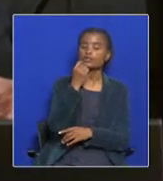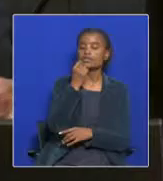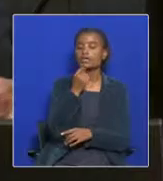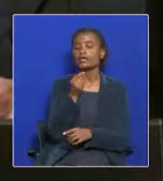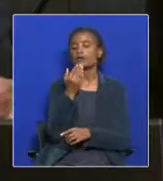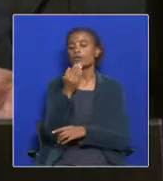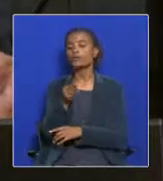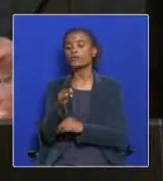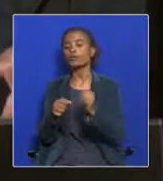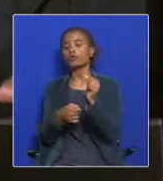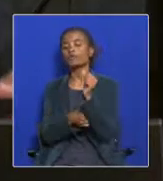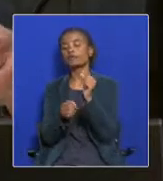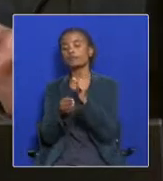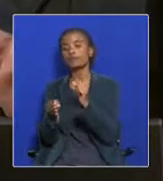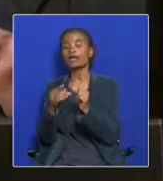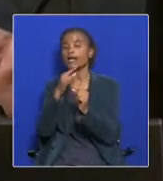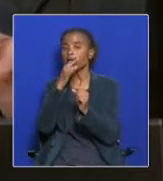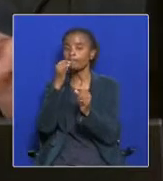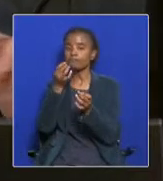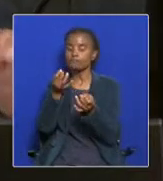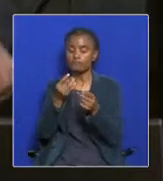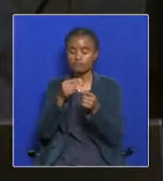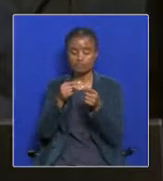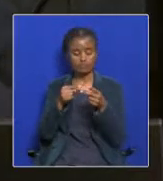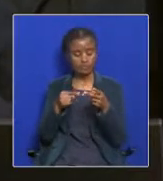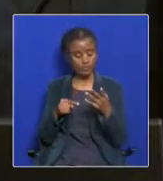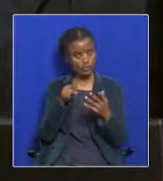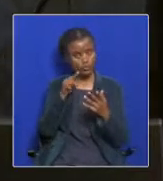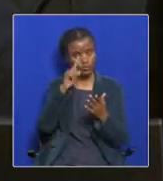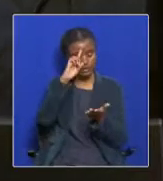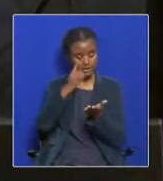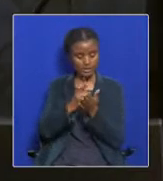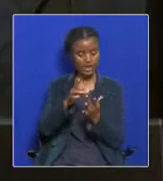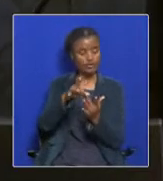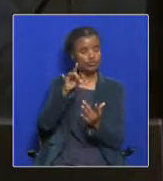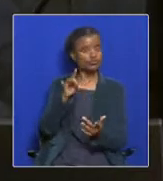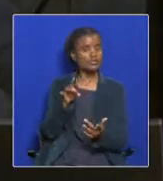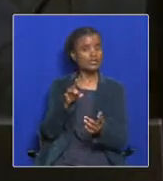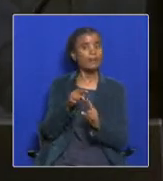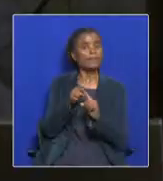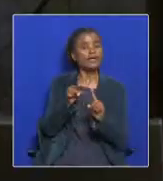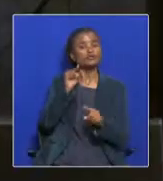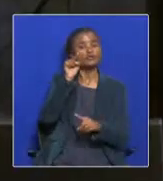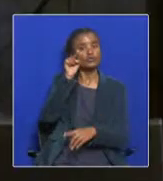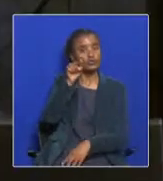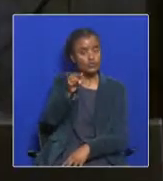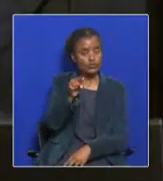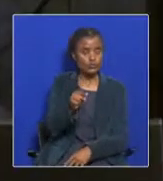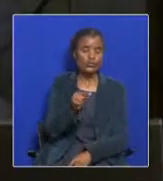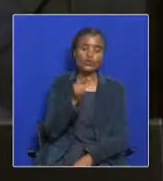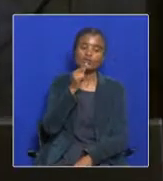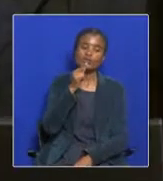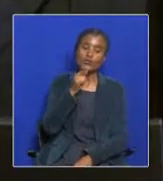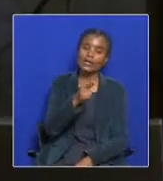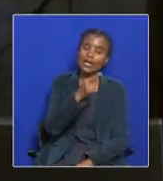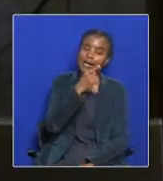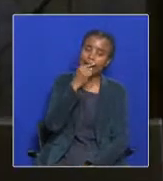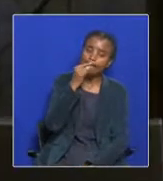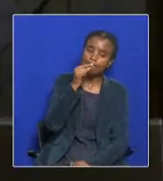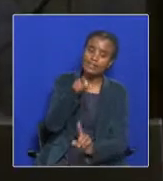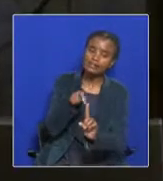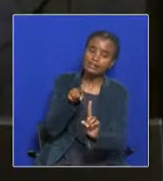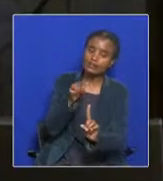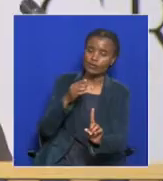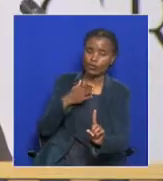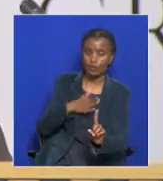pick from that. You actually name the person you want. So your answer has to be premised.